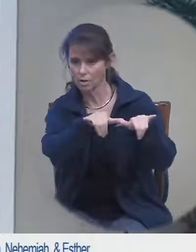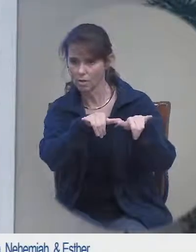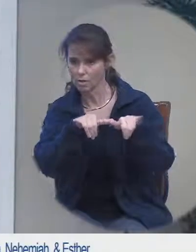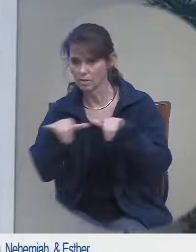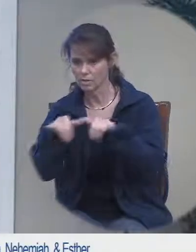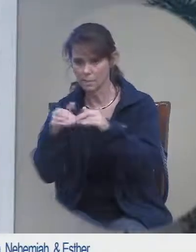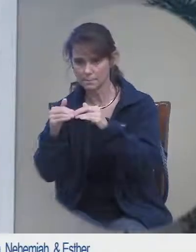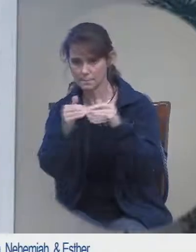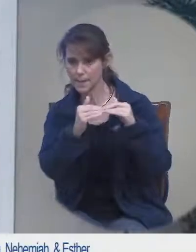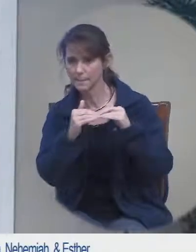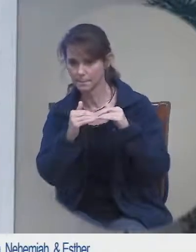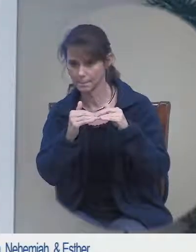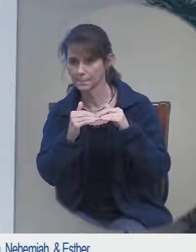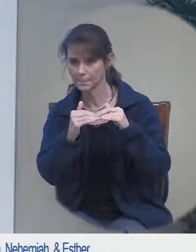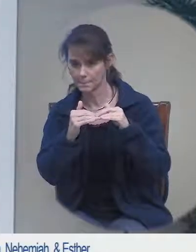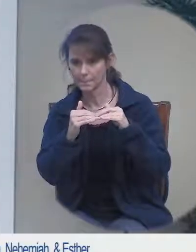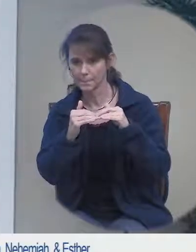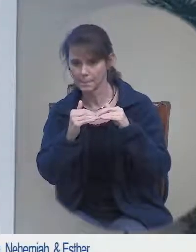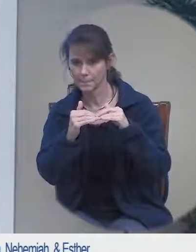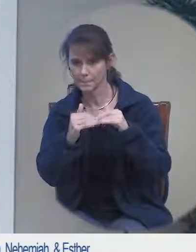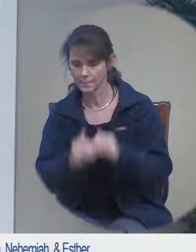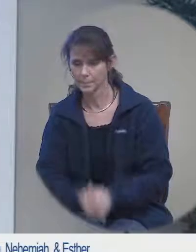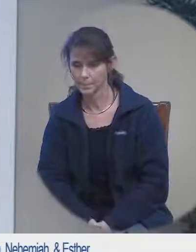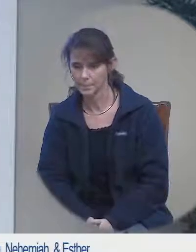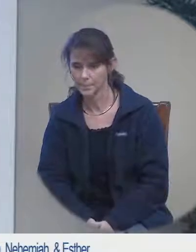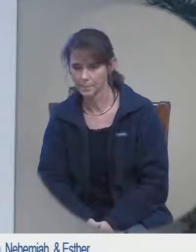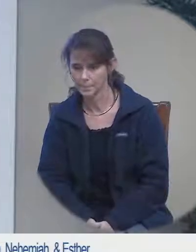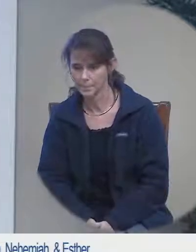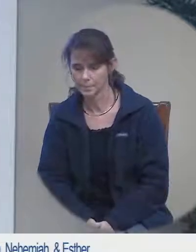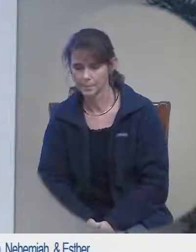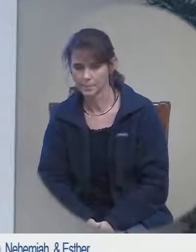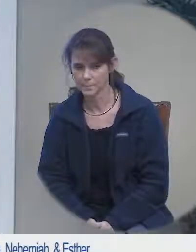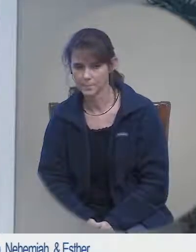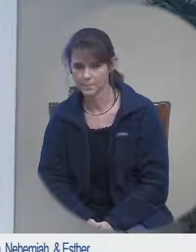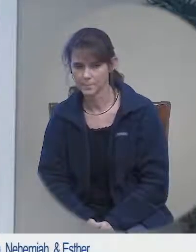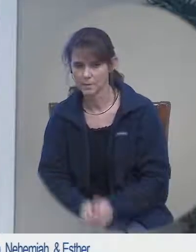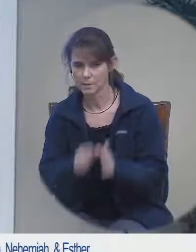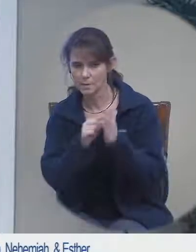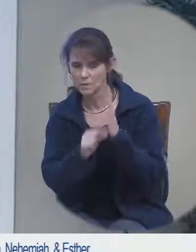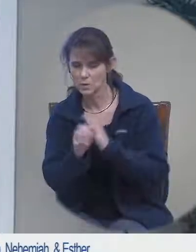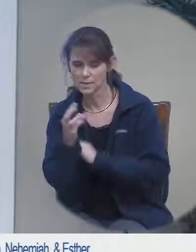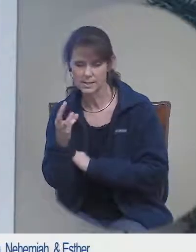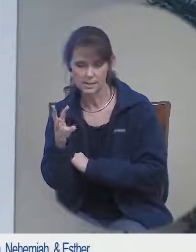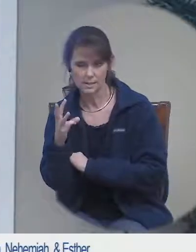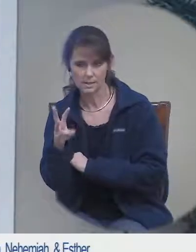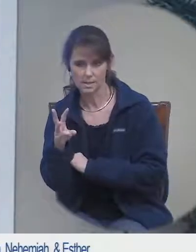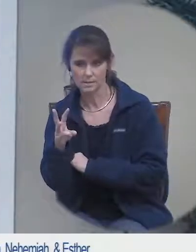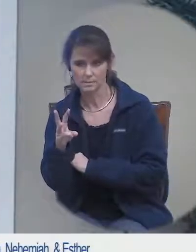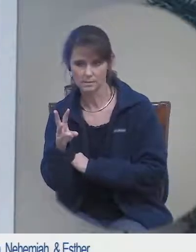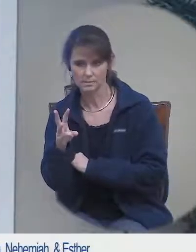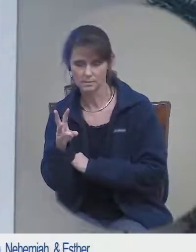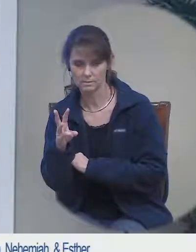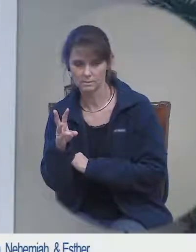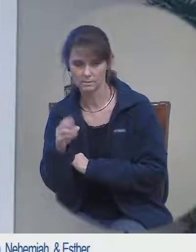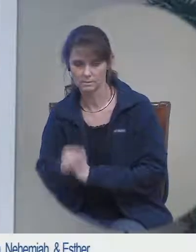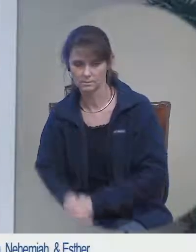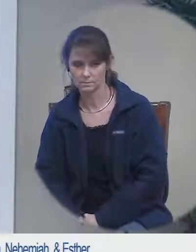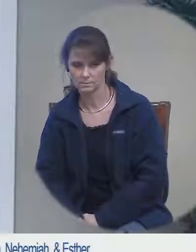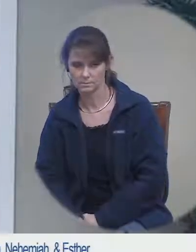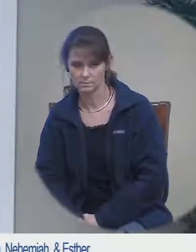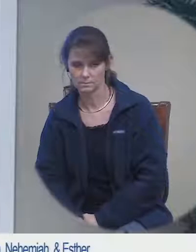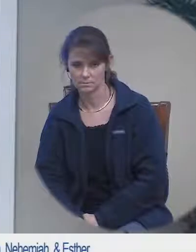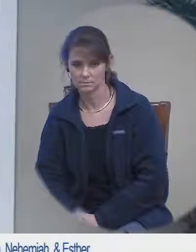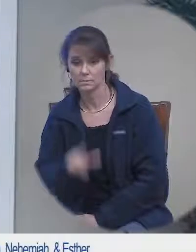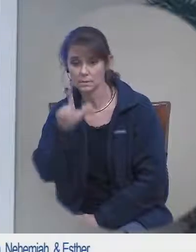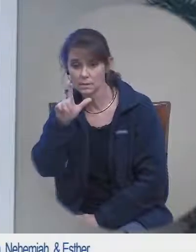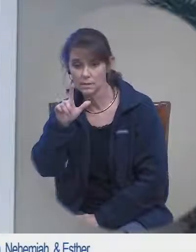Something else, I just kind of put some things out of this list. In verse 16, I think it's interesting. We think often about the